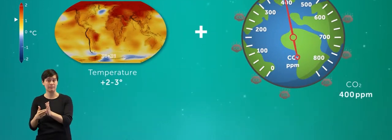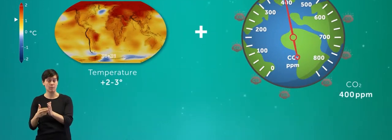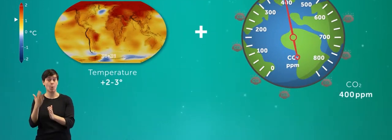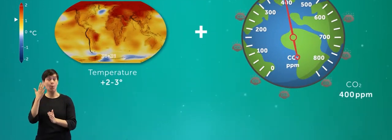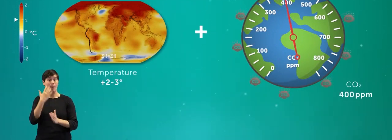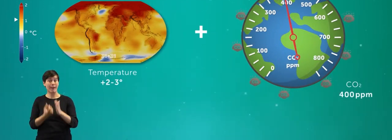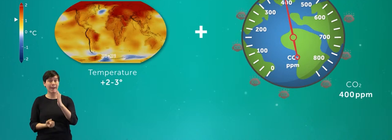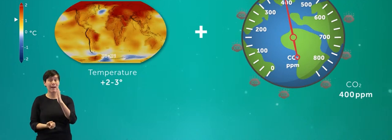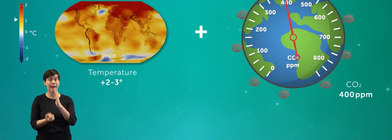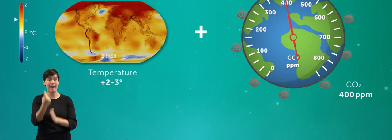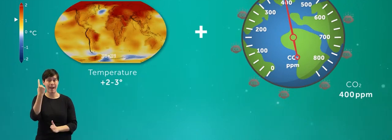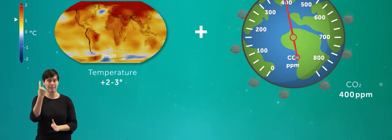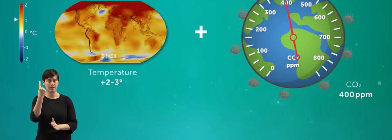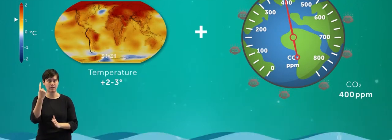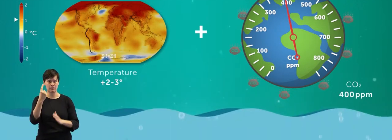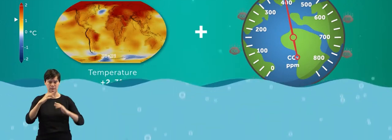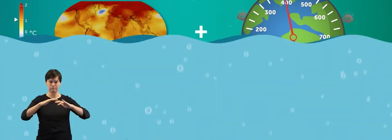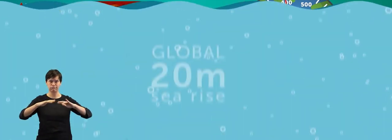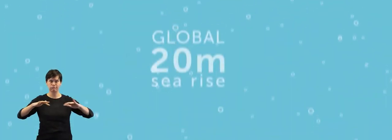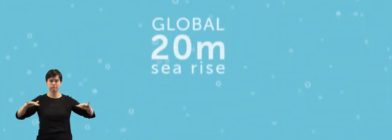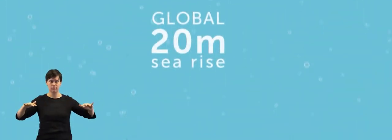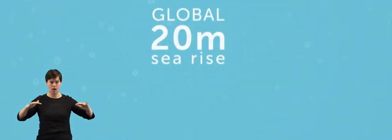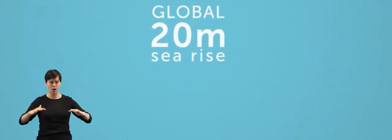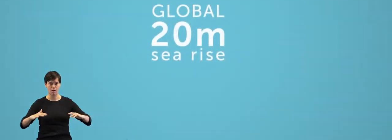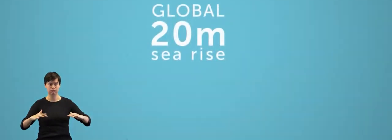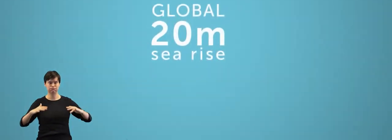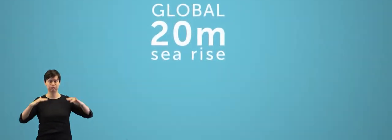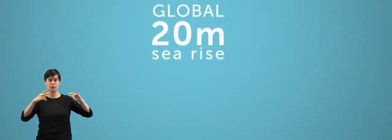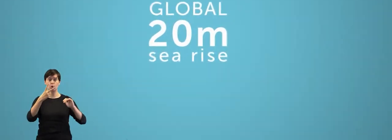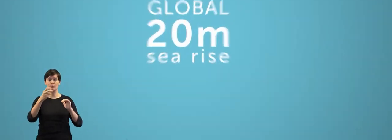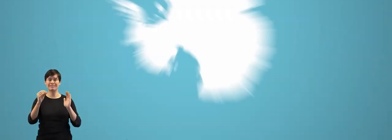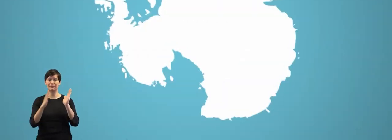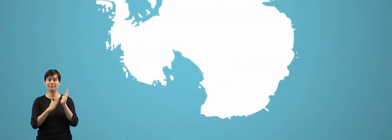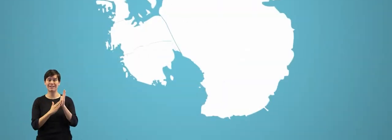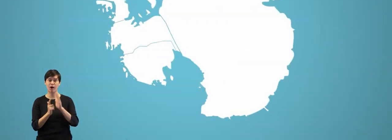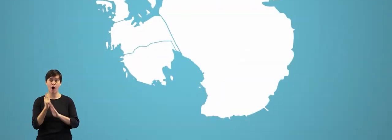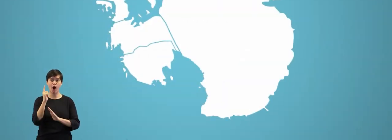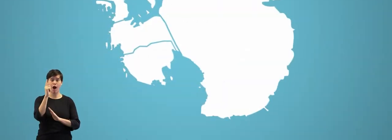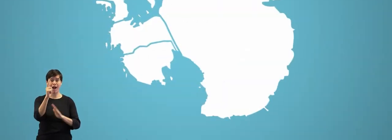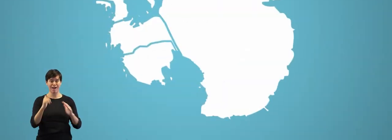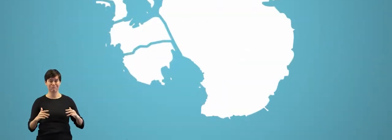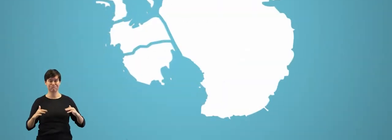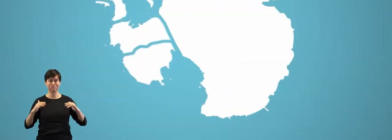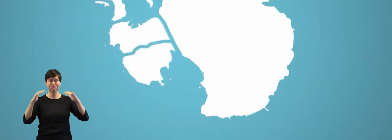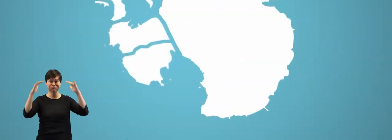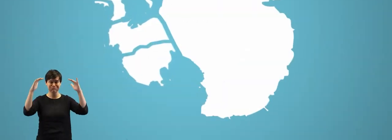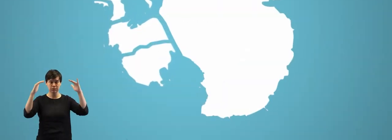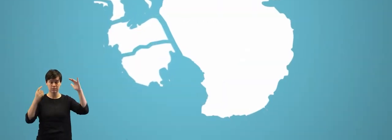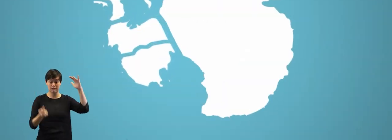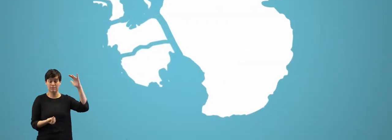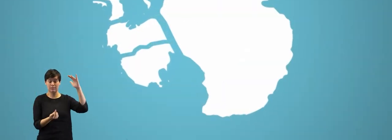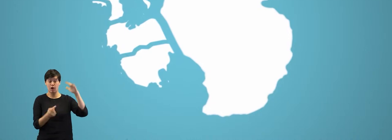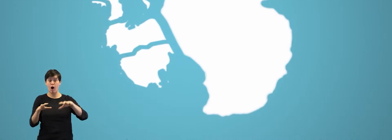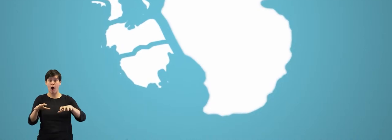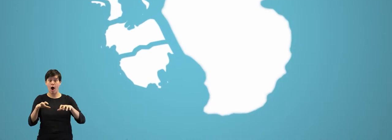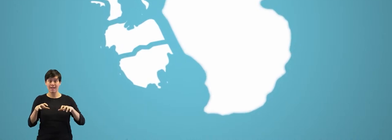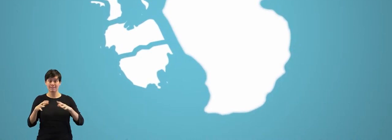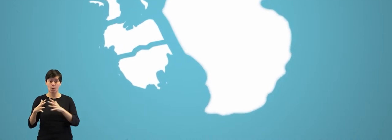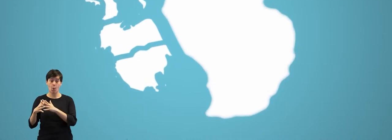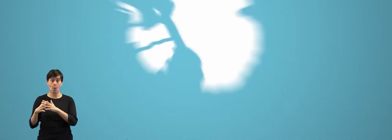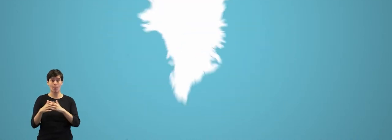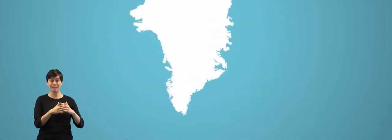time the world had a climate like that, sea level was 20 metres higher. The West Antarctic ice sheet collapsed, and bits of the East Antarctic ice